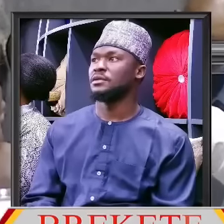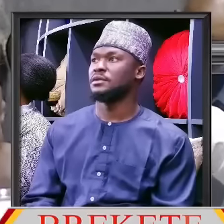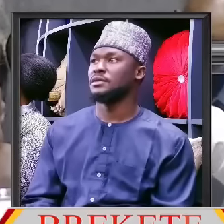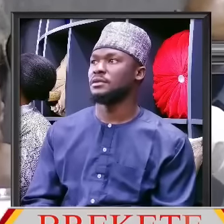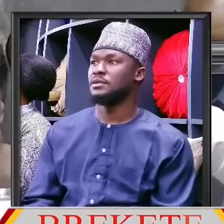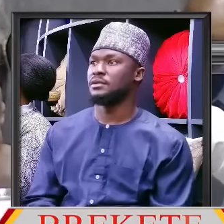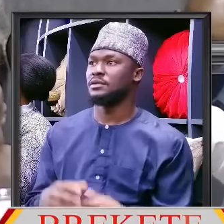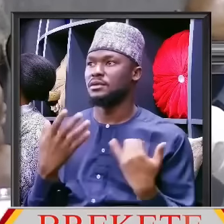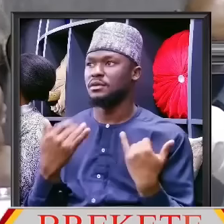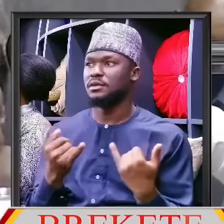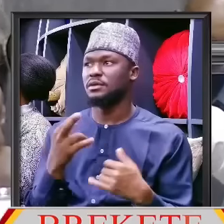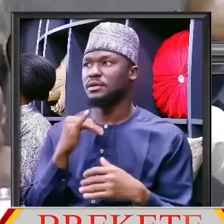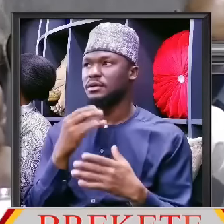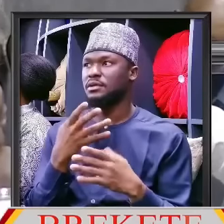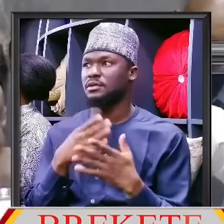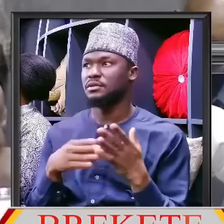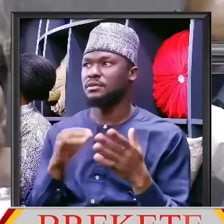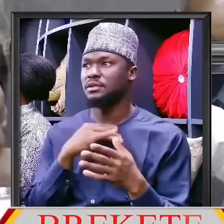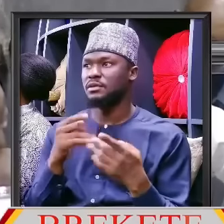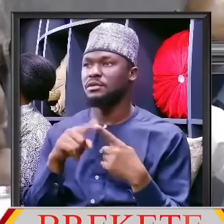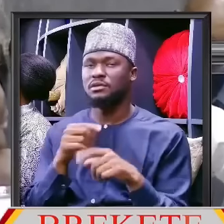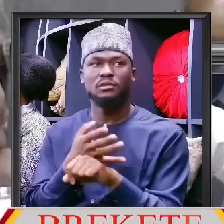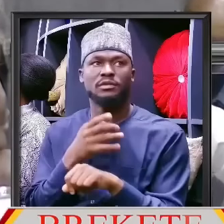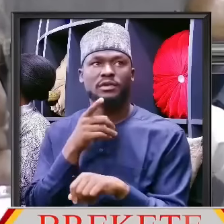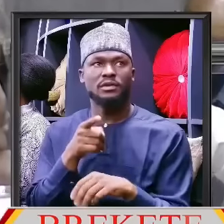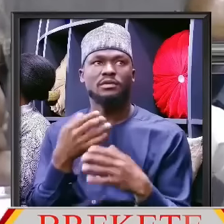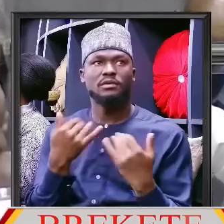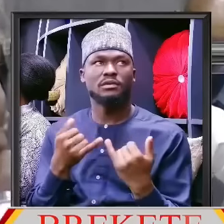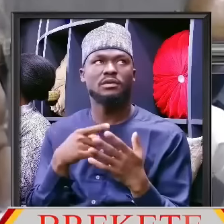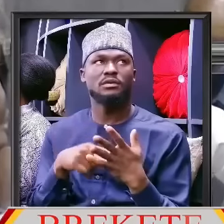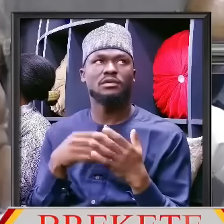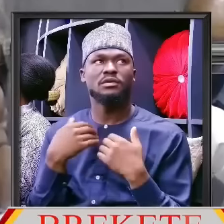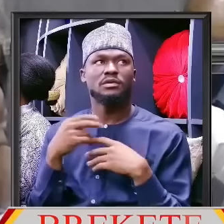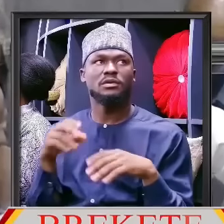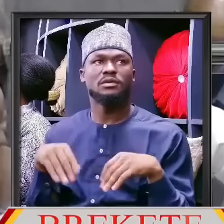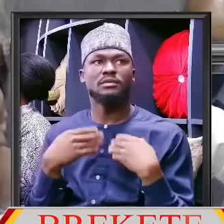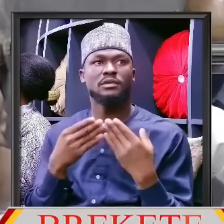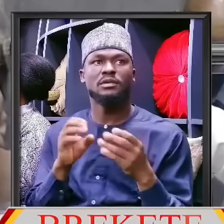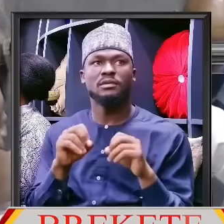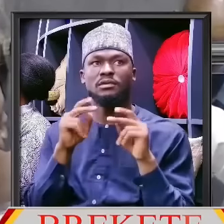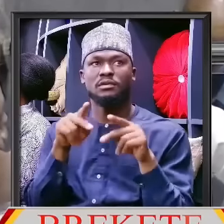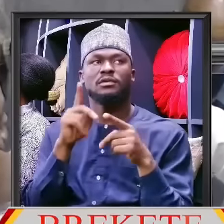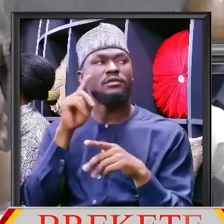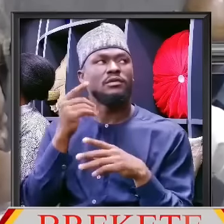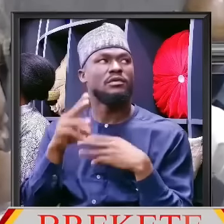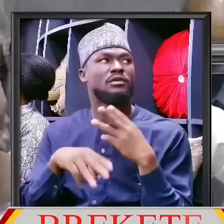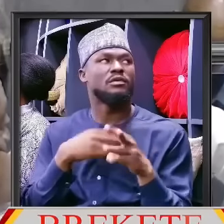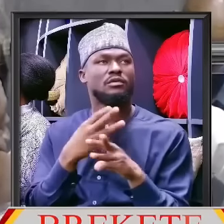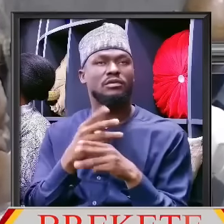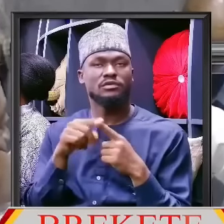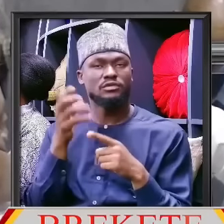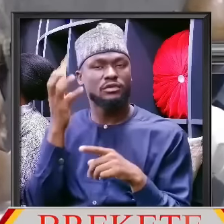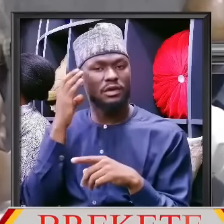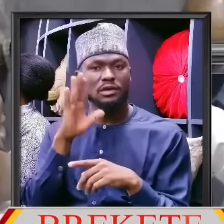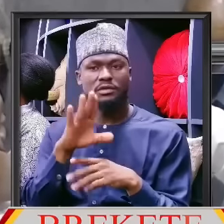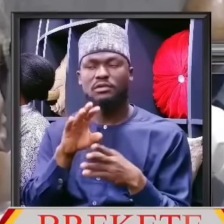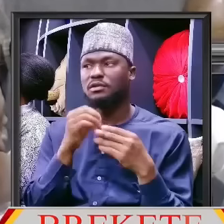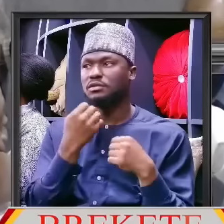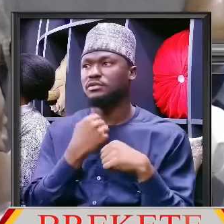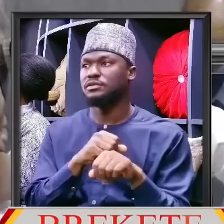Now, there is something I want to beg you. At least now, this don't give opportunity for the world to hear on our own side.